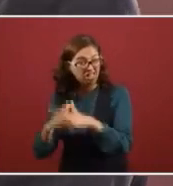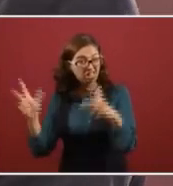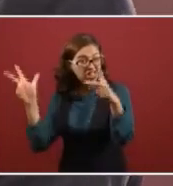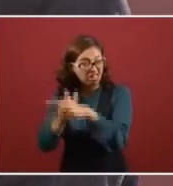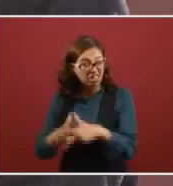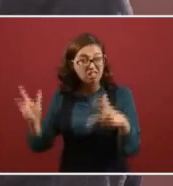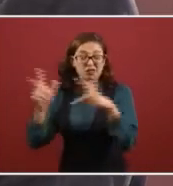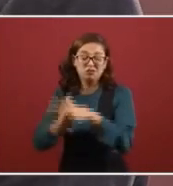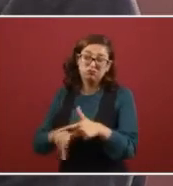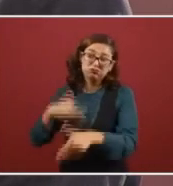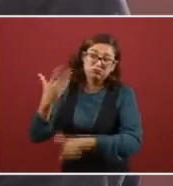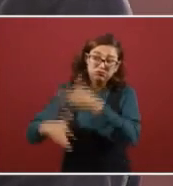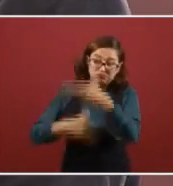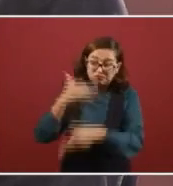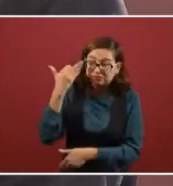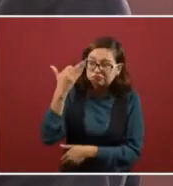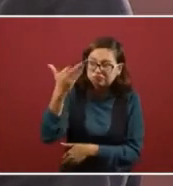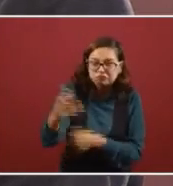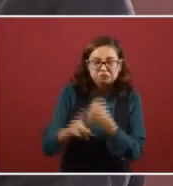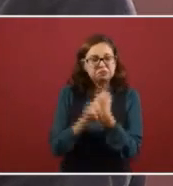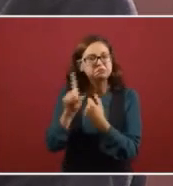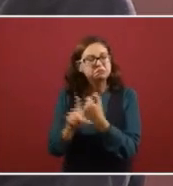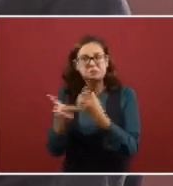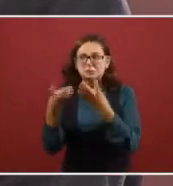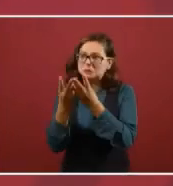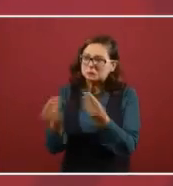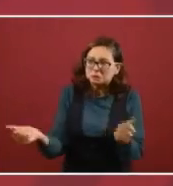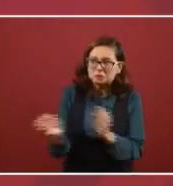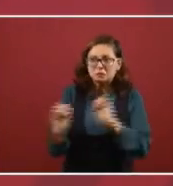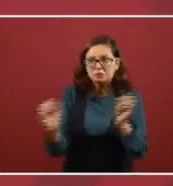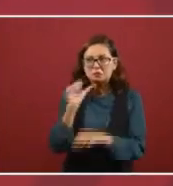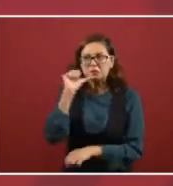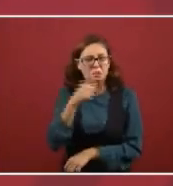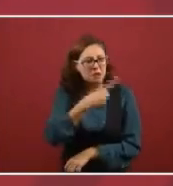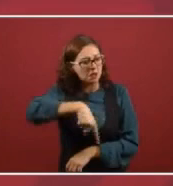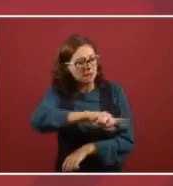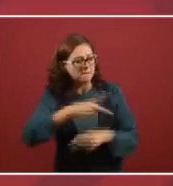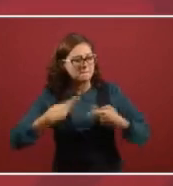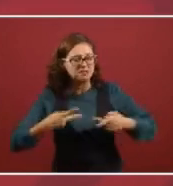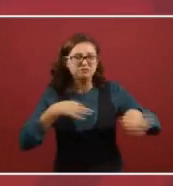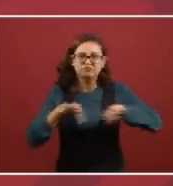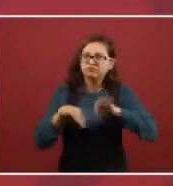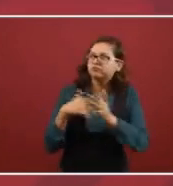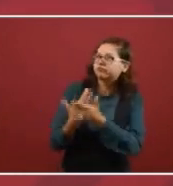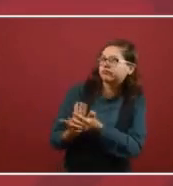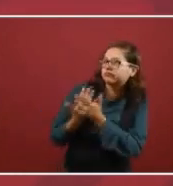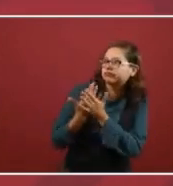And if we're going to spend our life fighting and not resolving the problems,